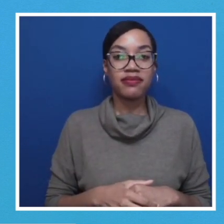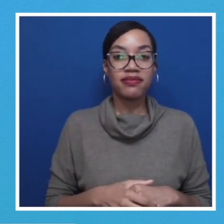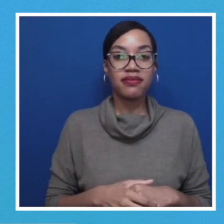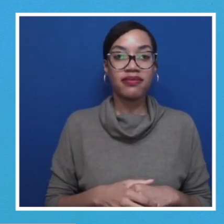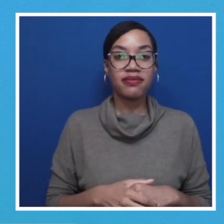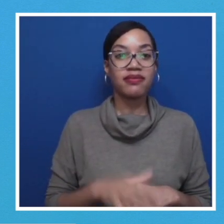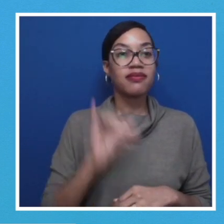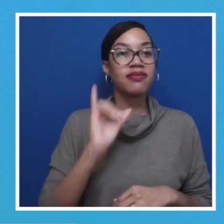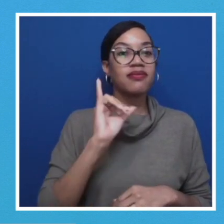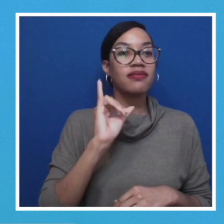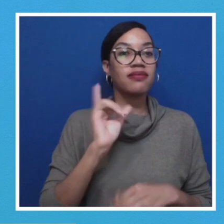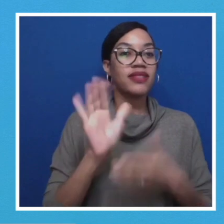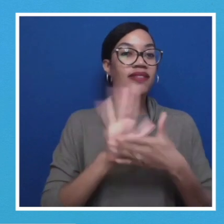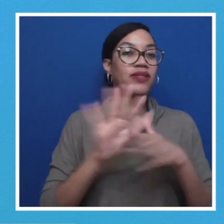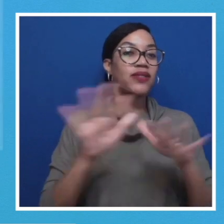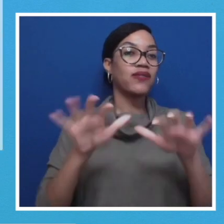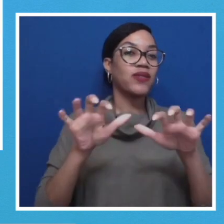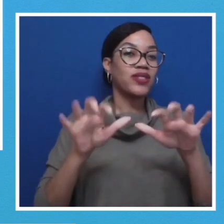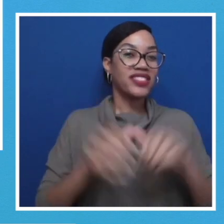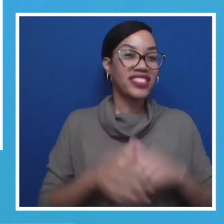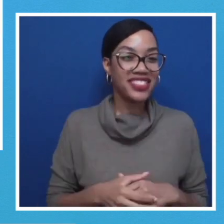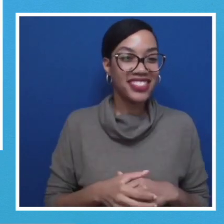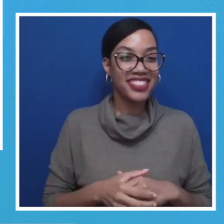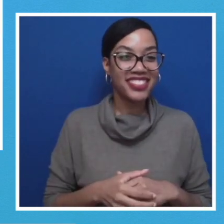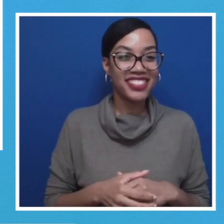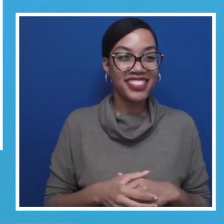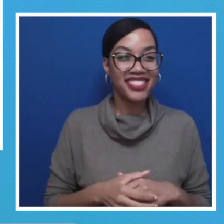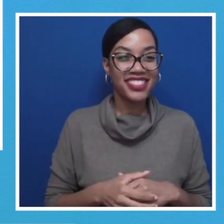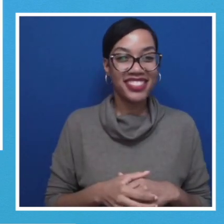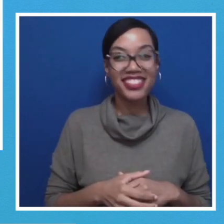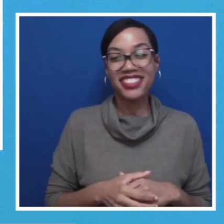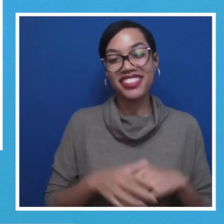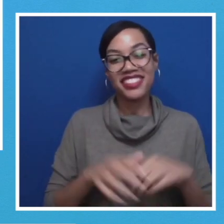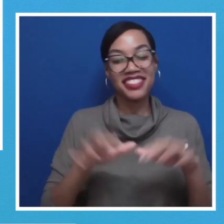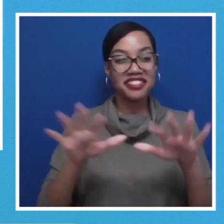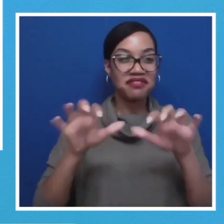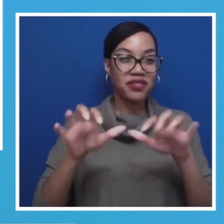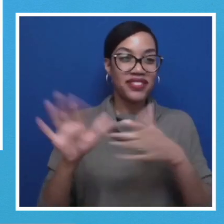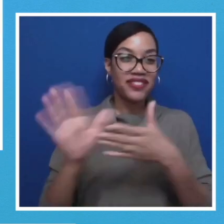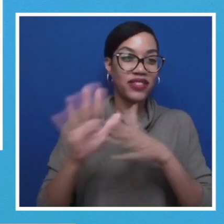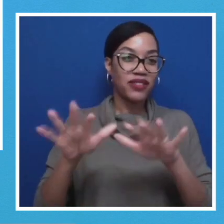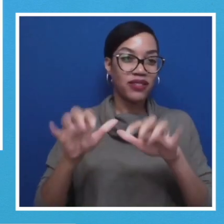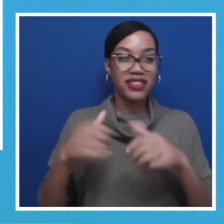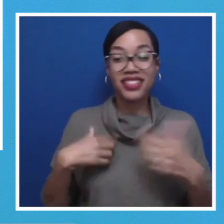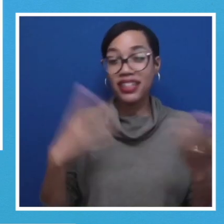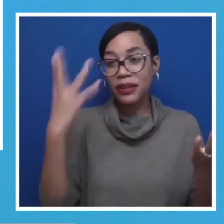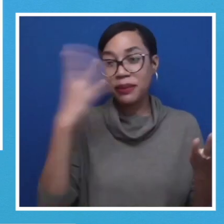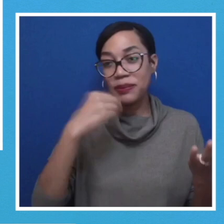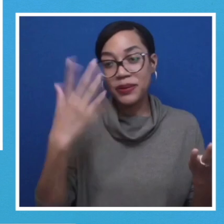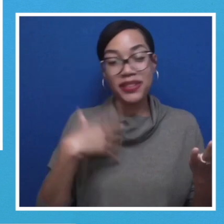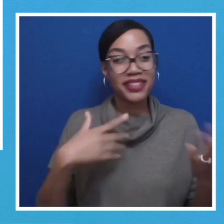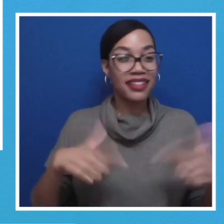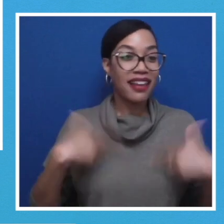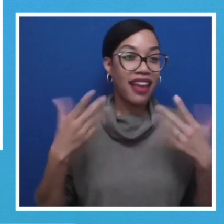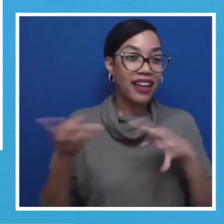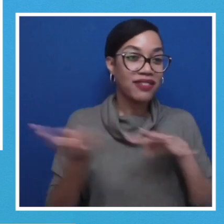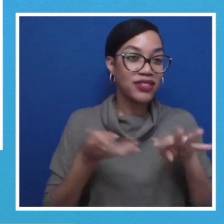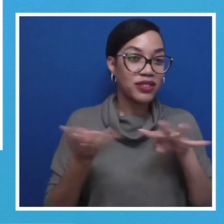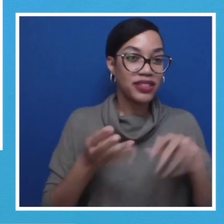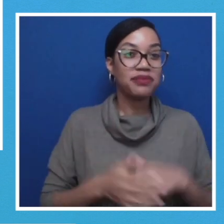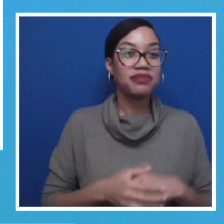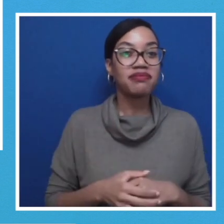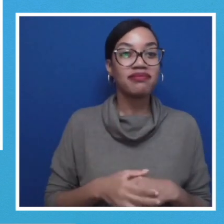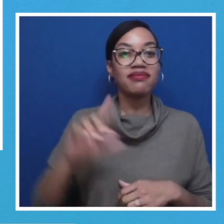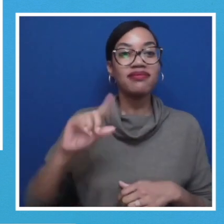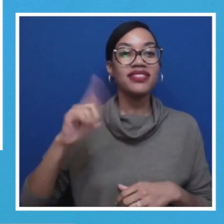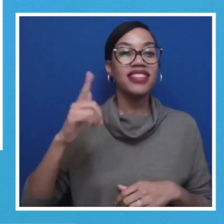Ooh, we make a little freeze. Did we get a freeze or is it on my end? This is the beauty Freeze. of the live streaming era. And they'd be like, our bank's clean,